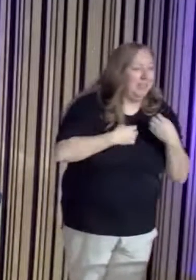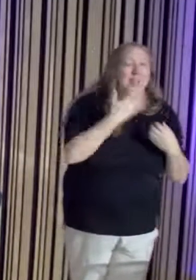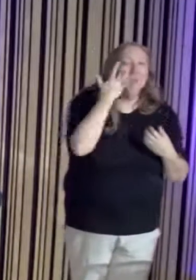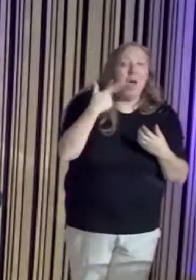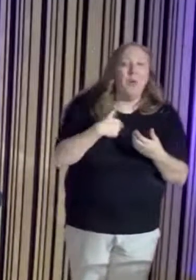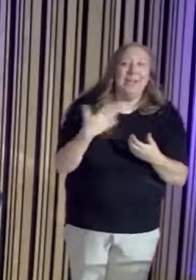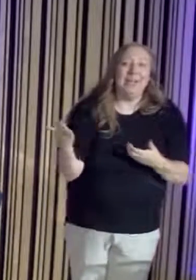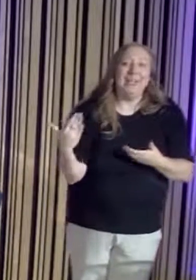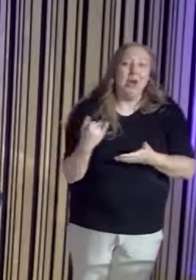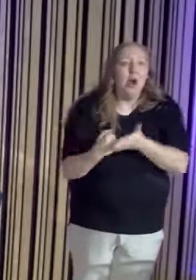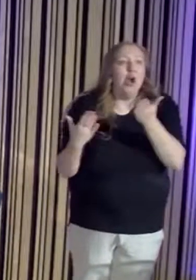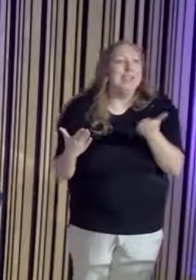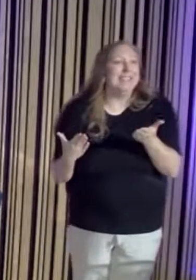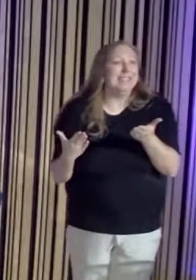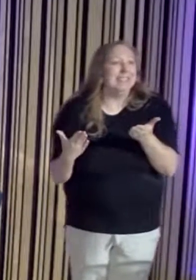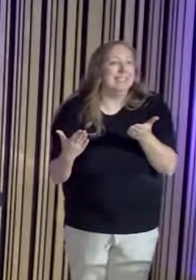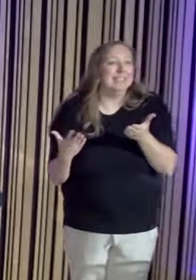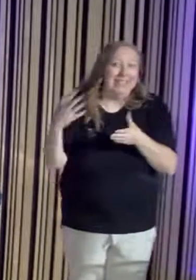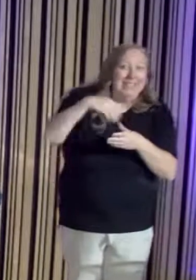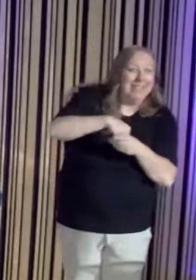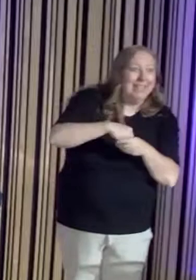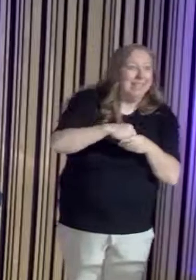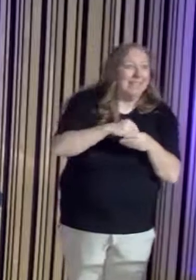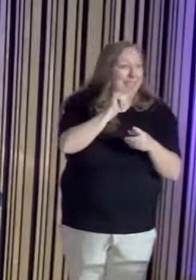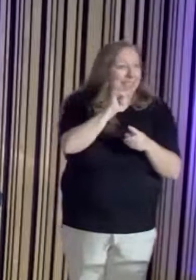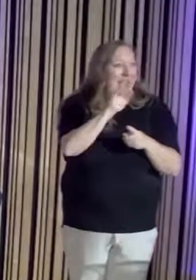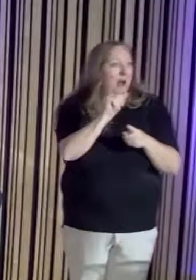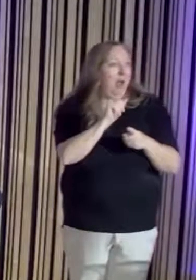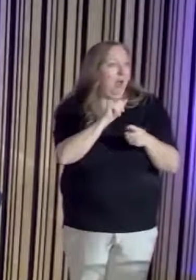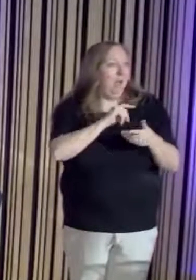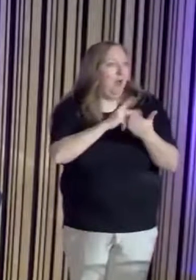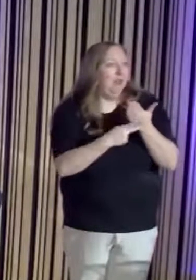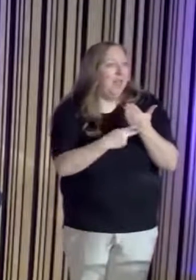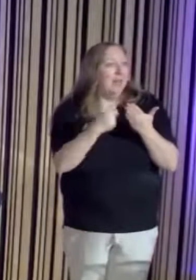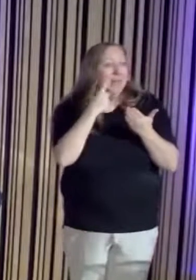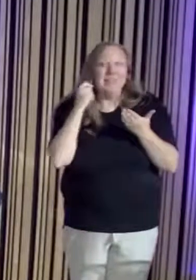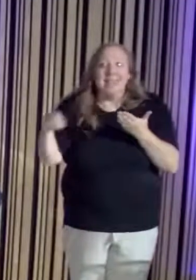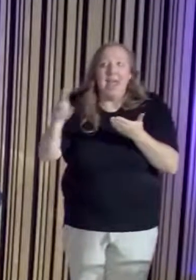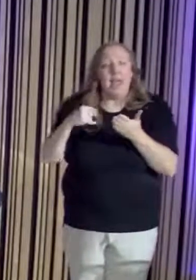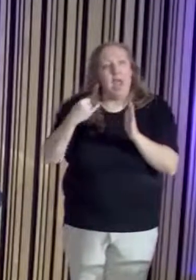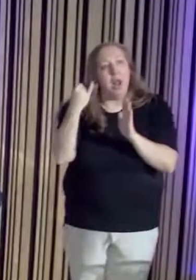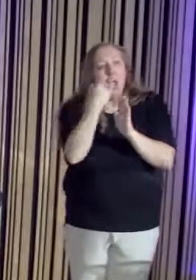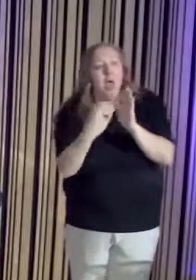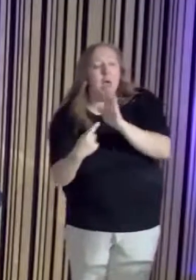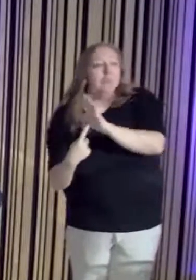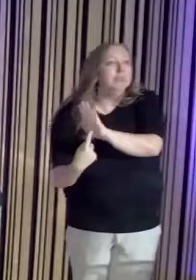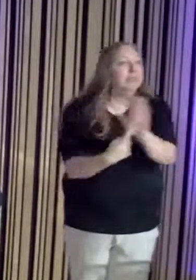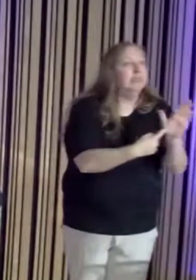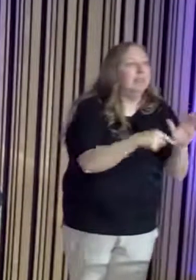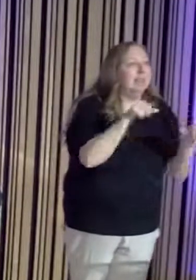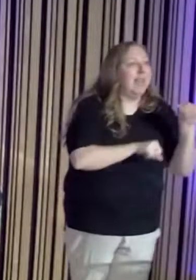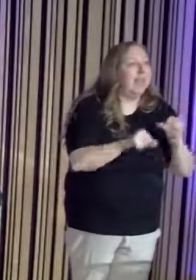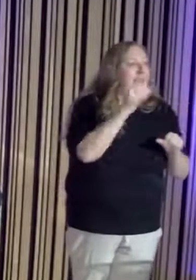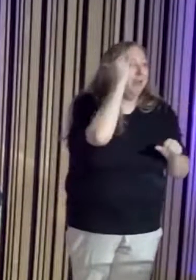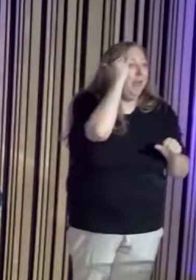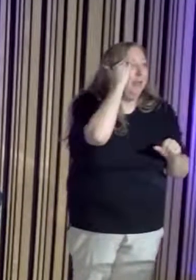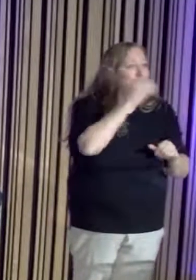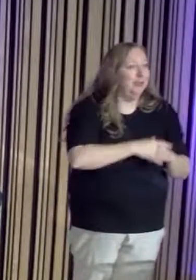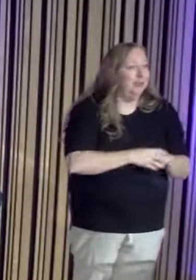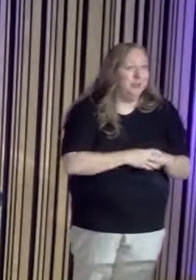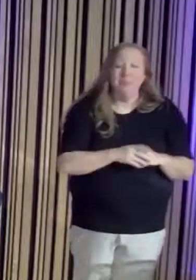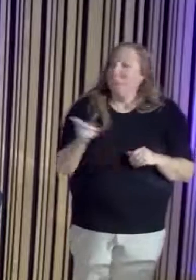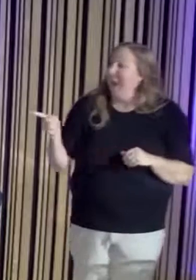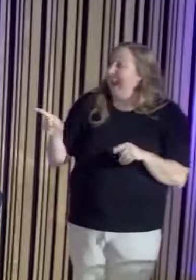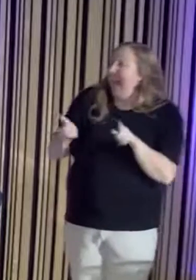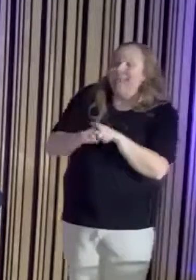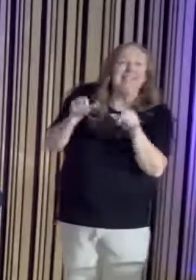are dealing with this emotional fibers. Bringing scientific knowledge, first and foremost for us as scientists,